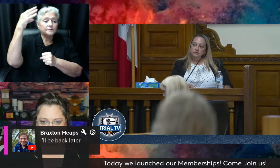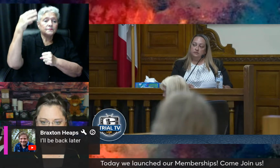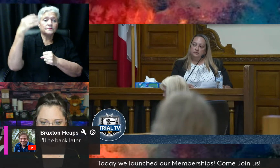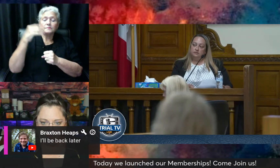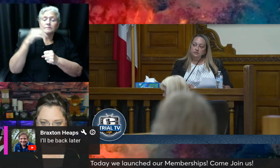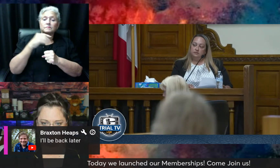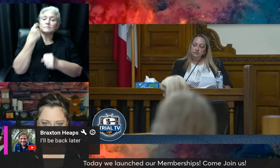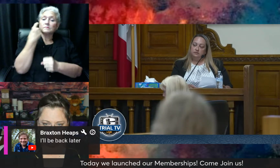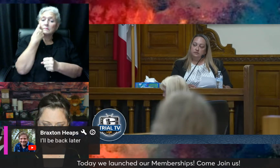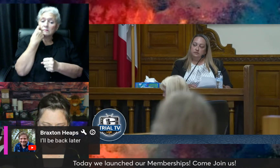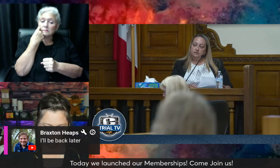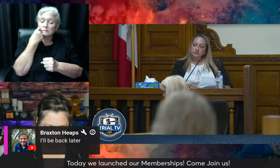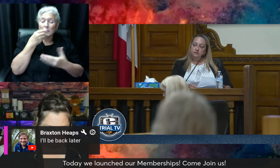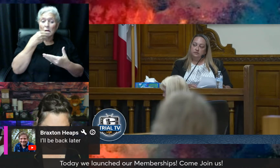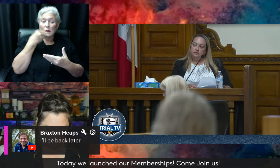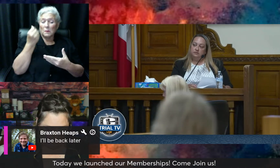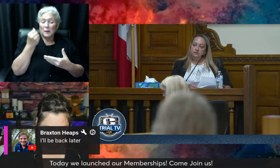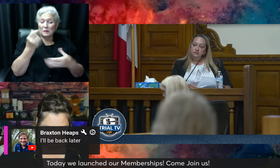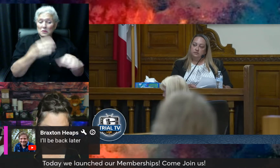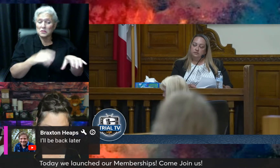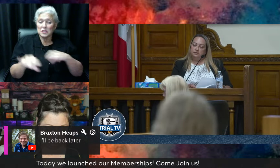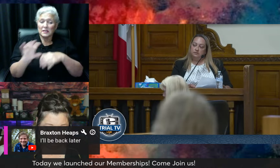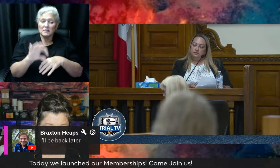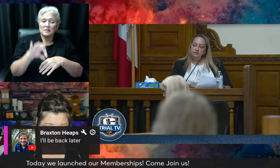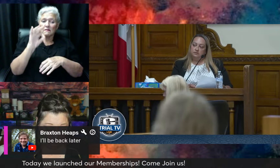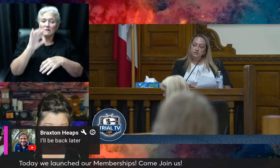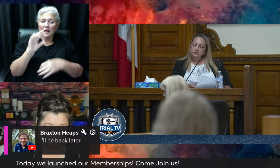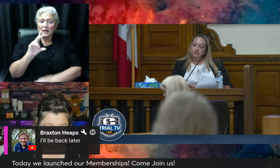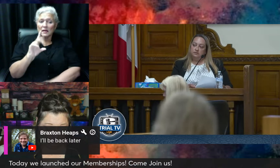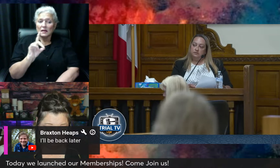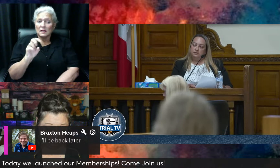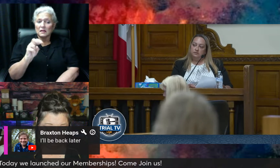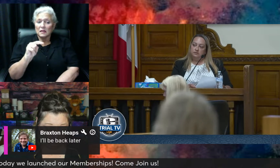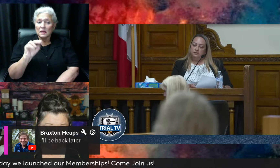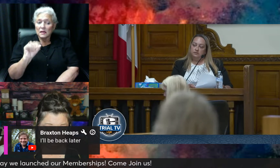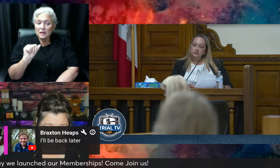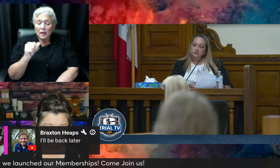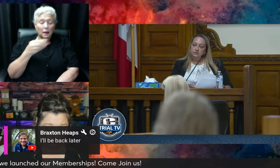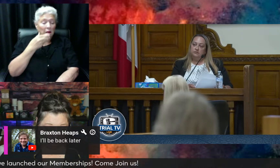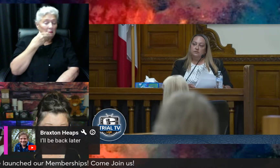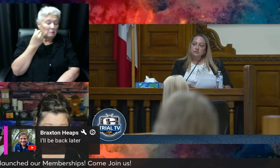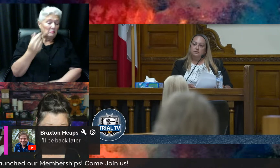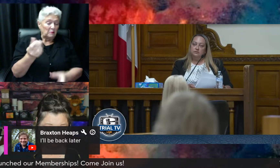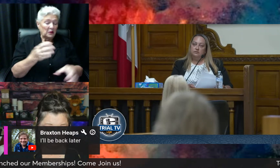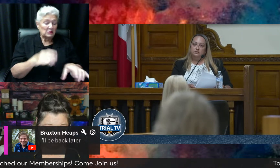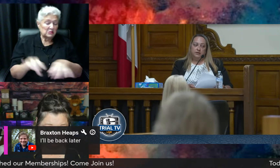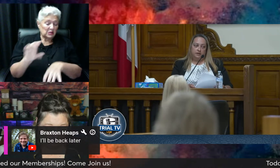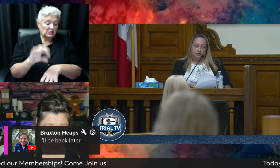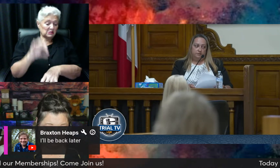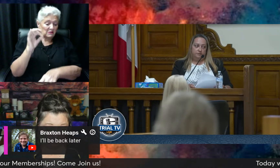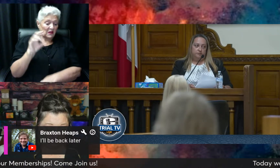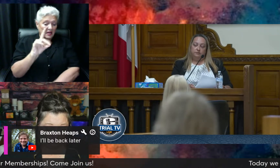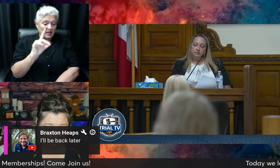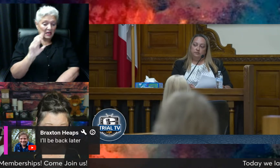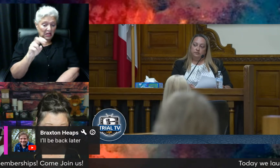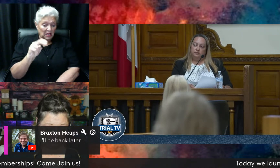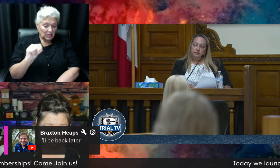of finding DNA as opposed to someone who took a shower a week before in that same tub?